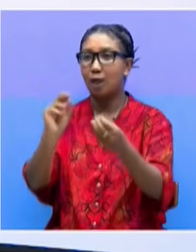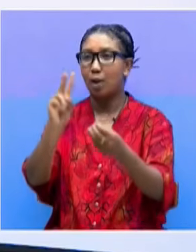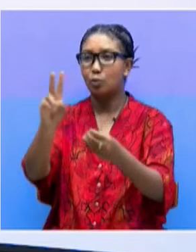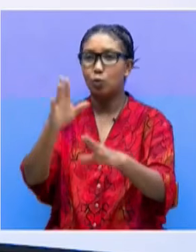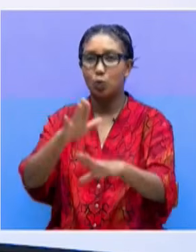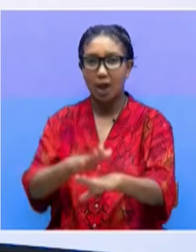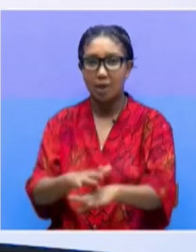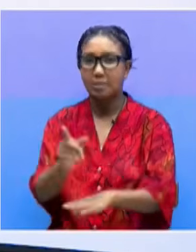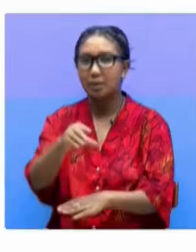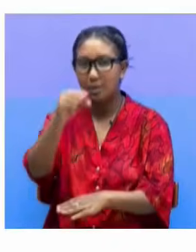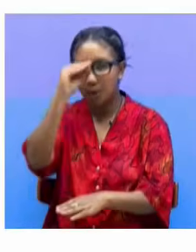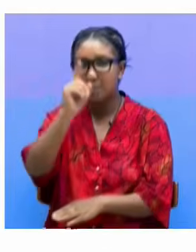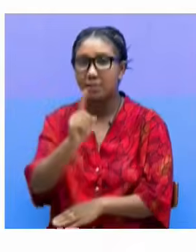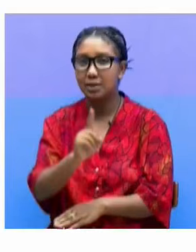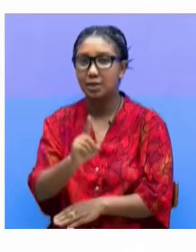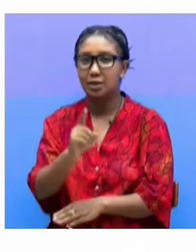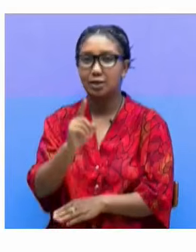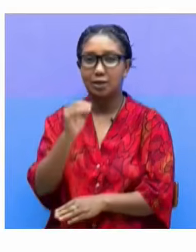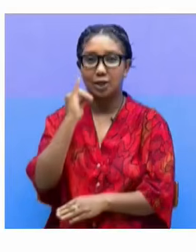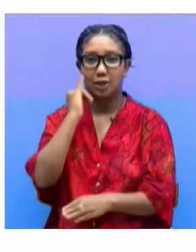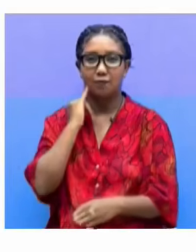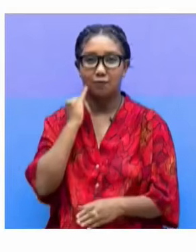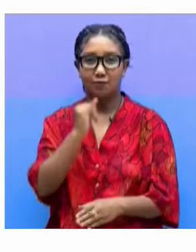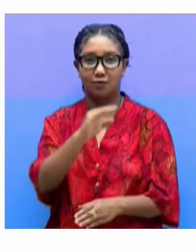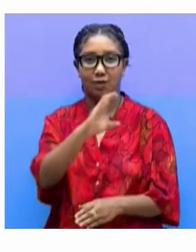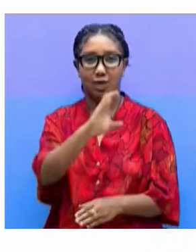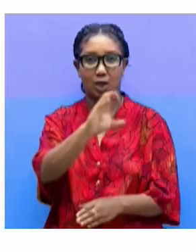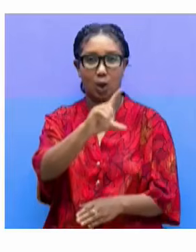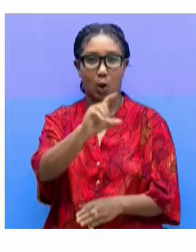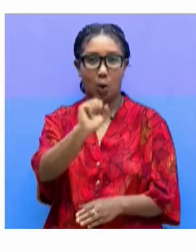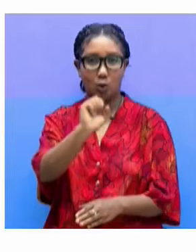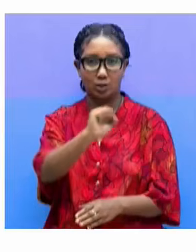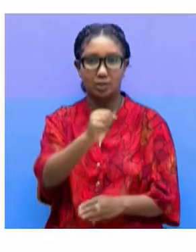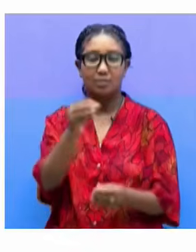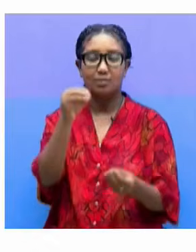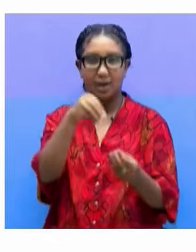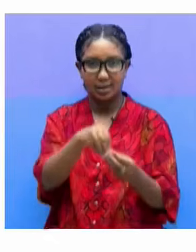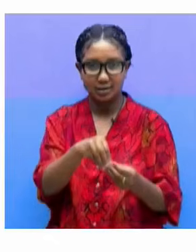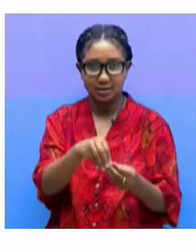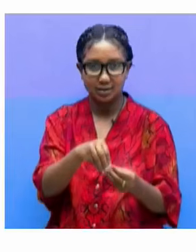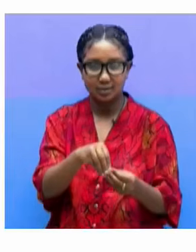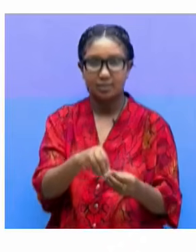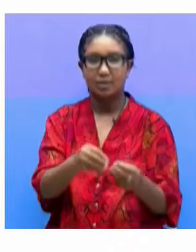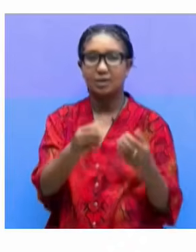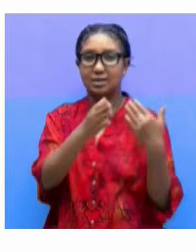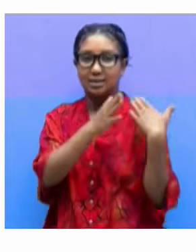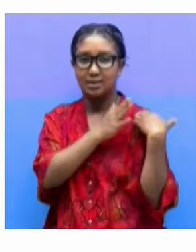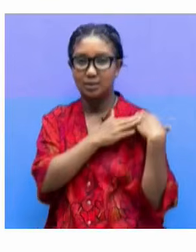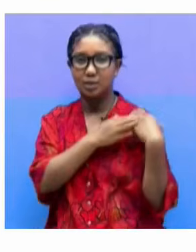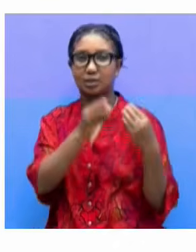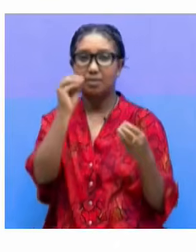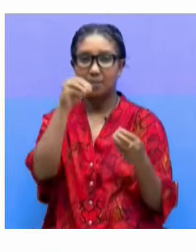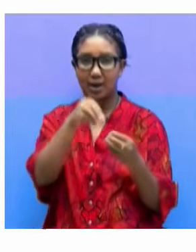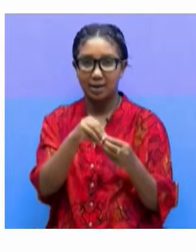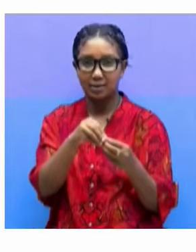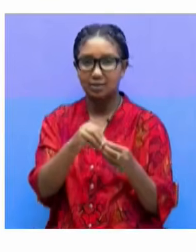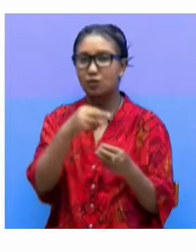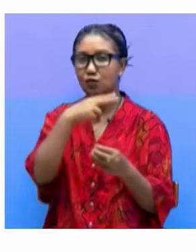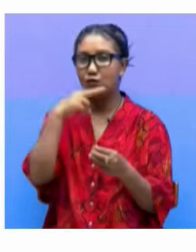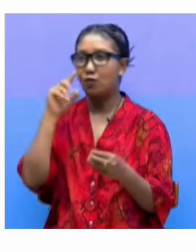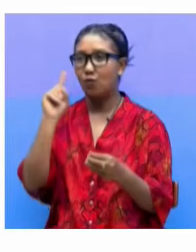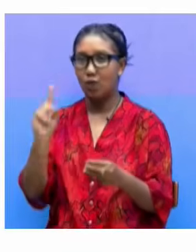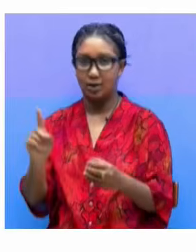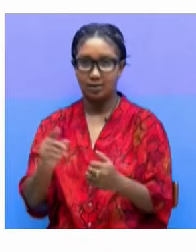1, it is what? If clause, if plus subject plus verb